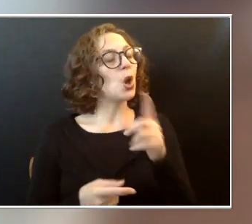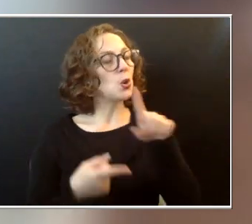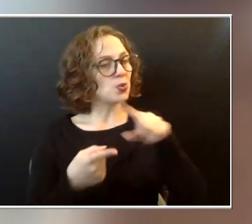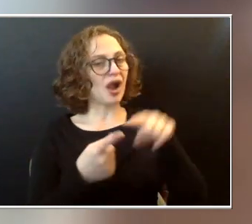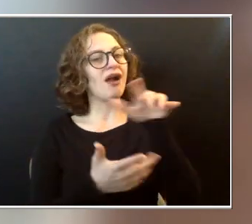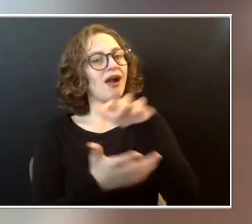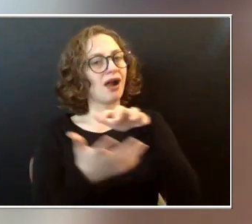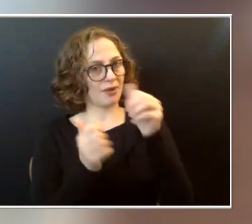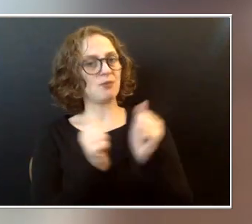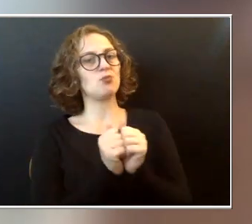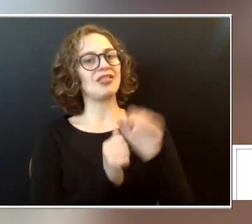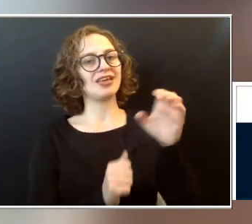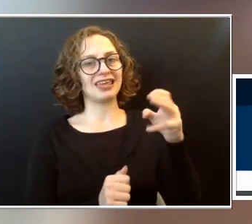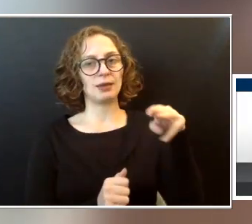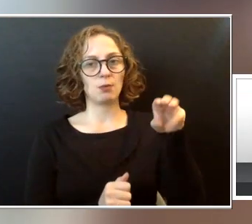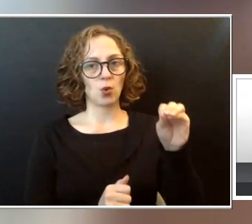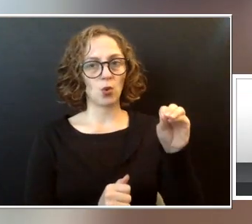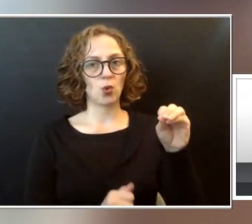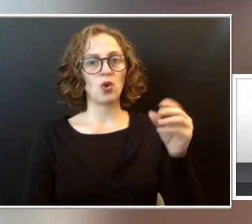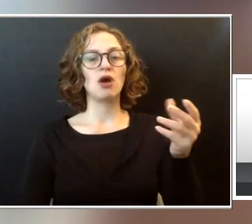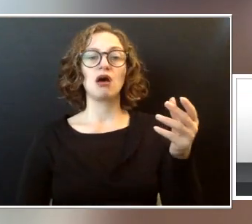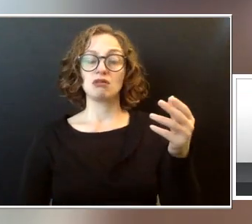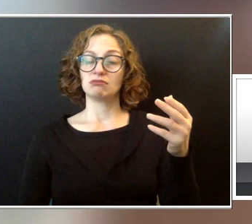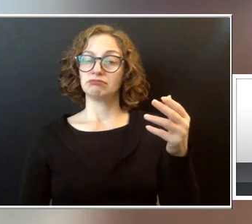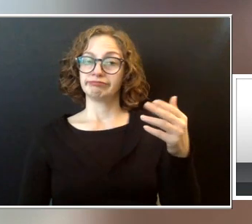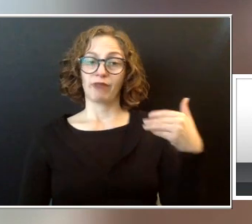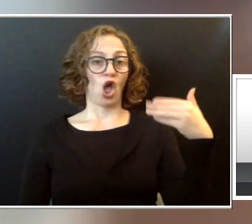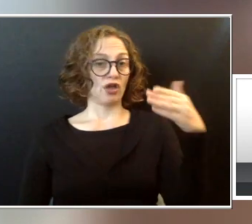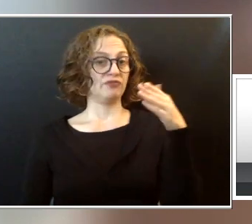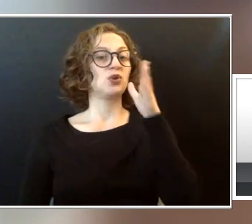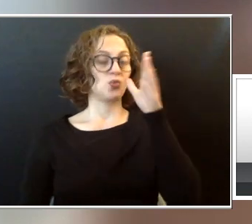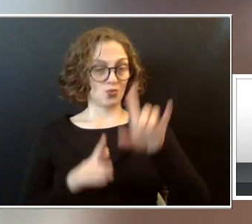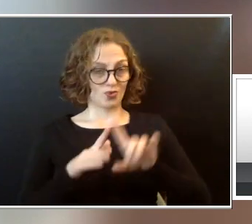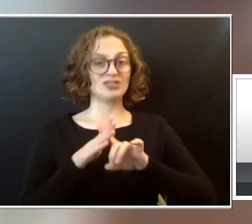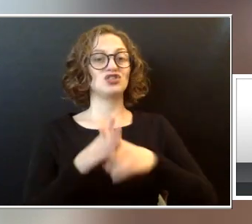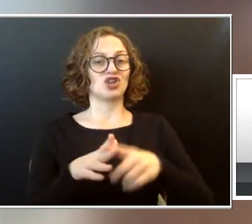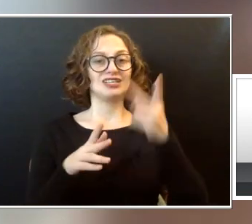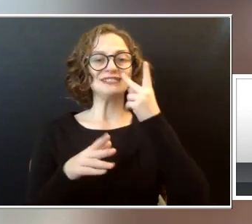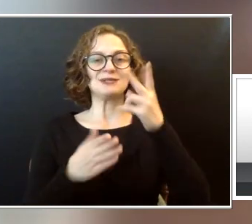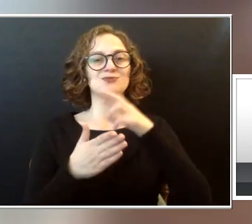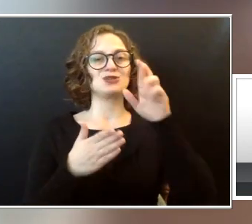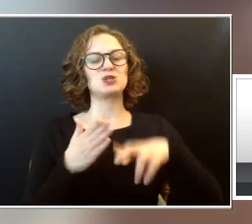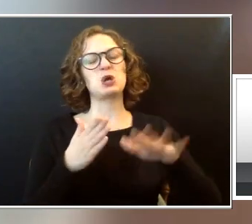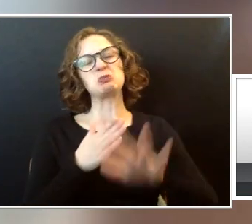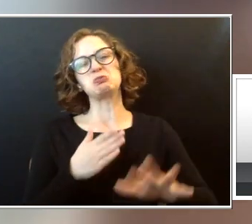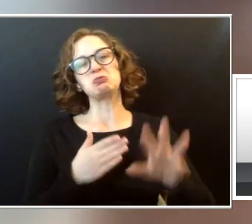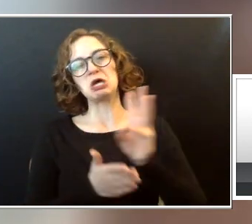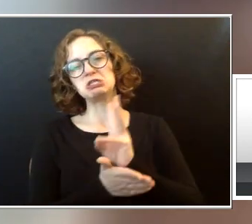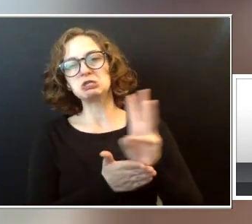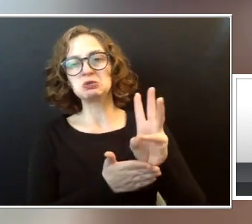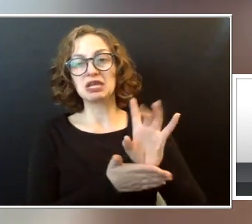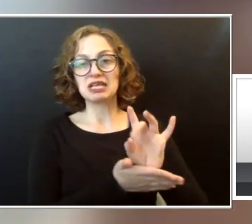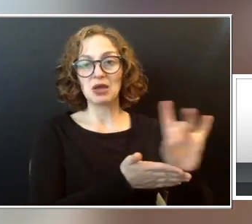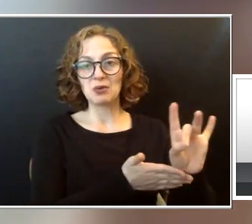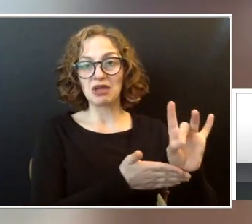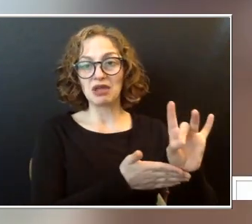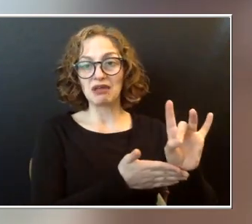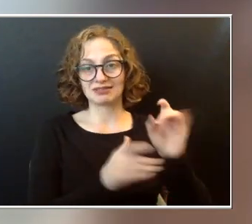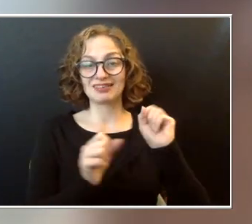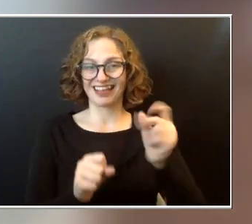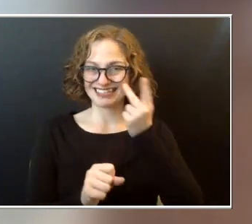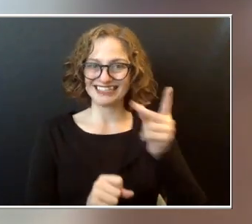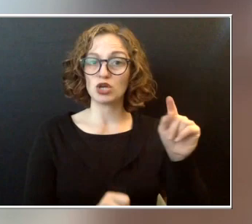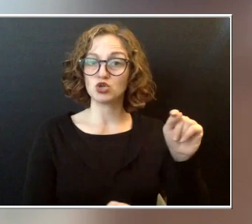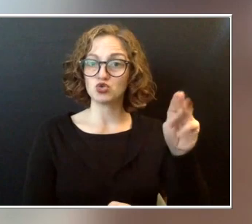these drugs will start working within 6 to 8 weeks, and we can start appreciating the decrease in the tumor size. And often